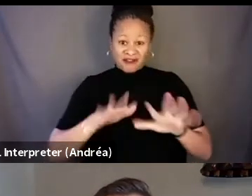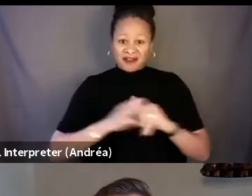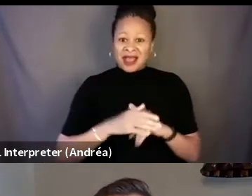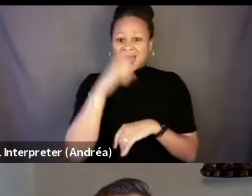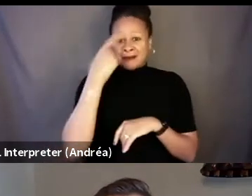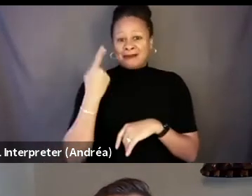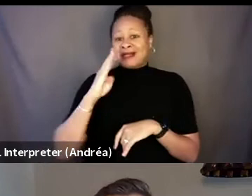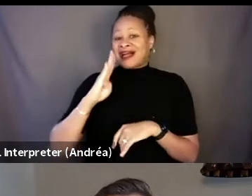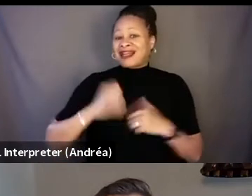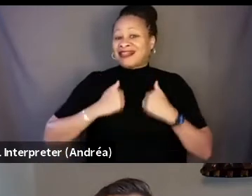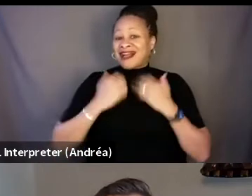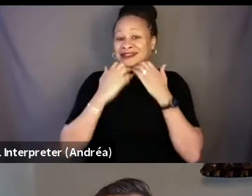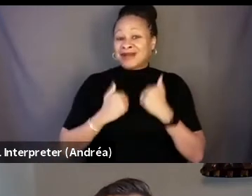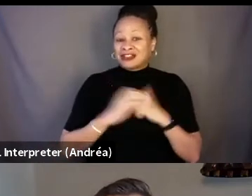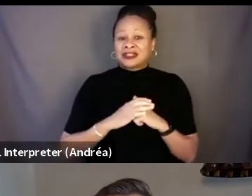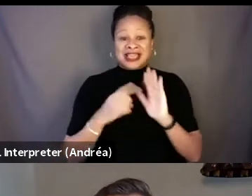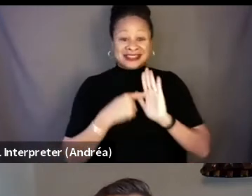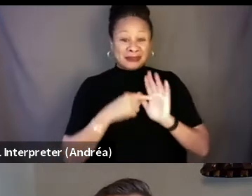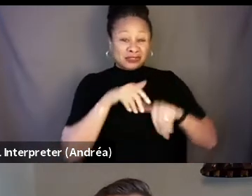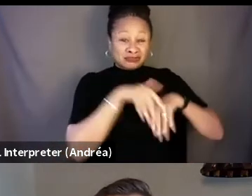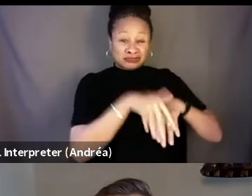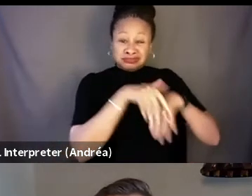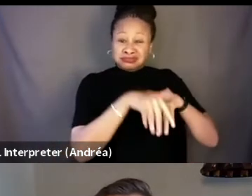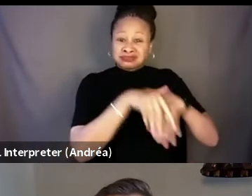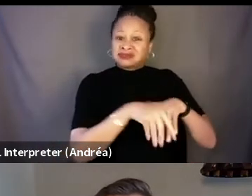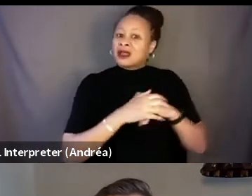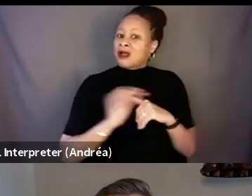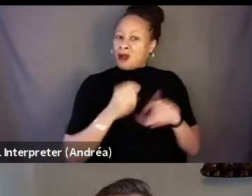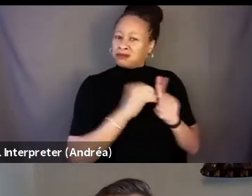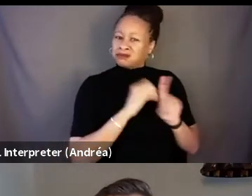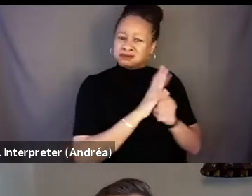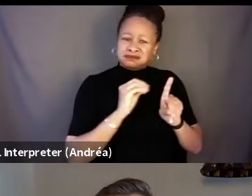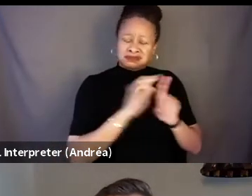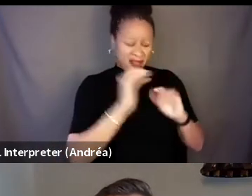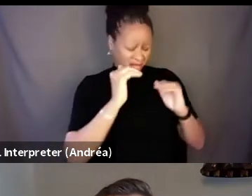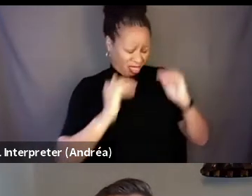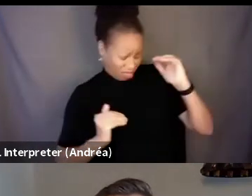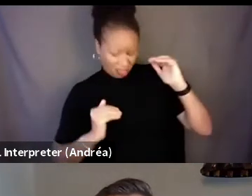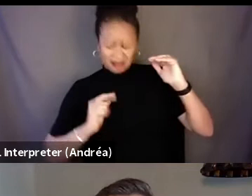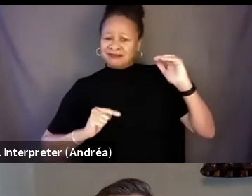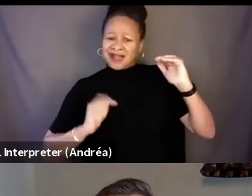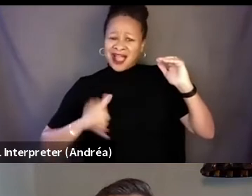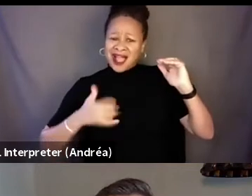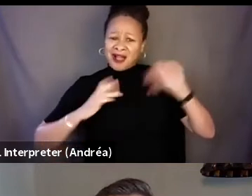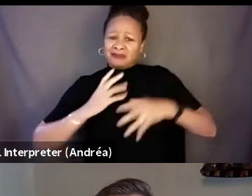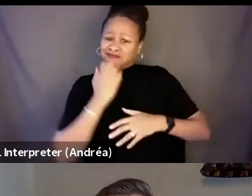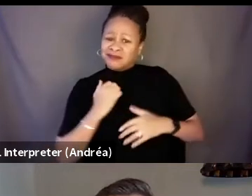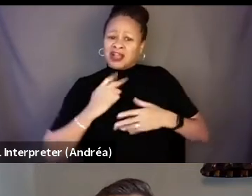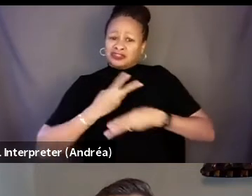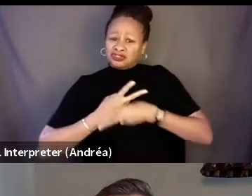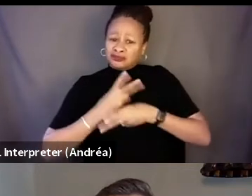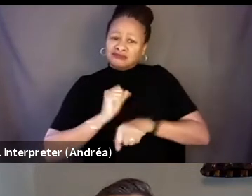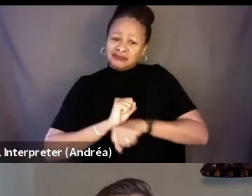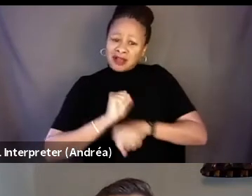Lives Matter, demonstrations, all these things have exposed inequities in healthcare, jobs, criminal justice, and schools,